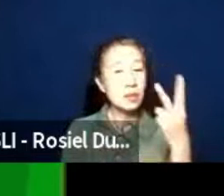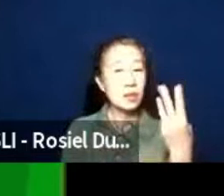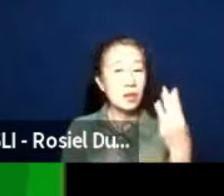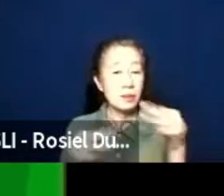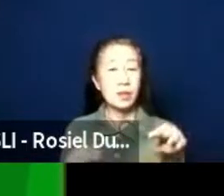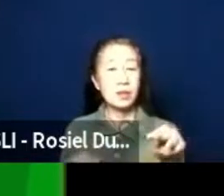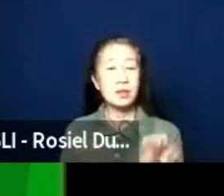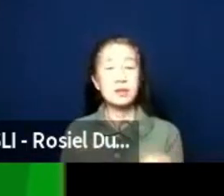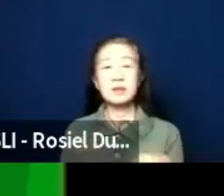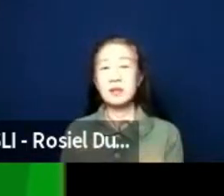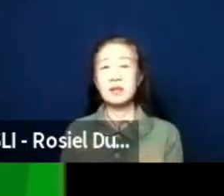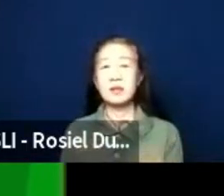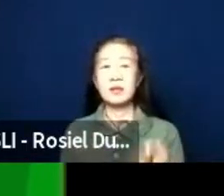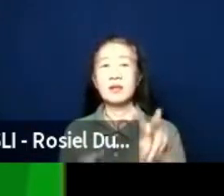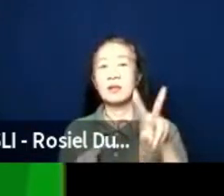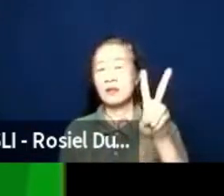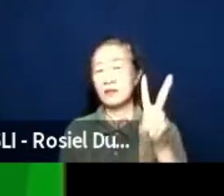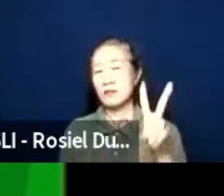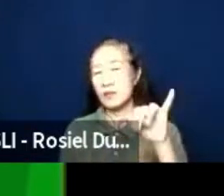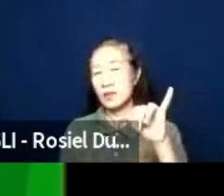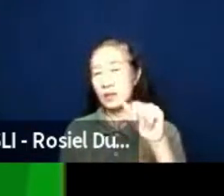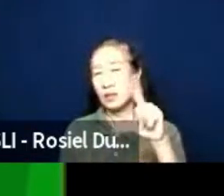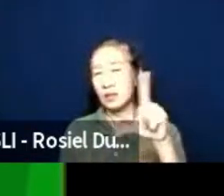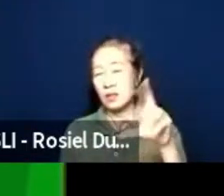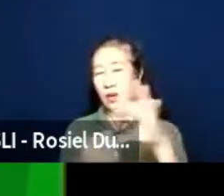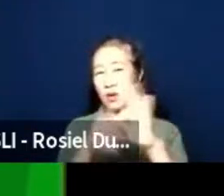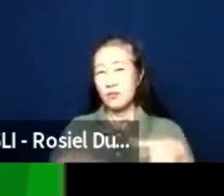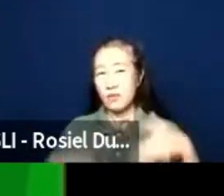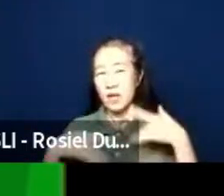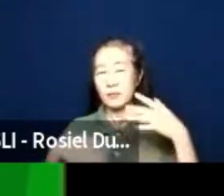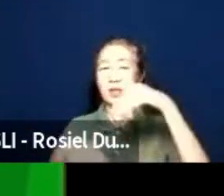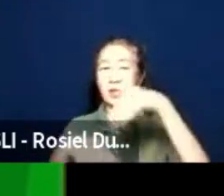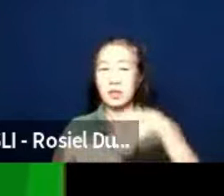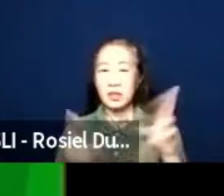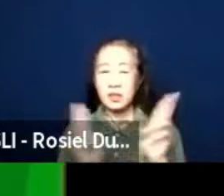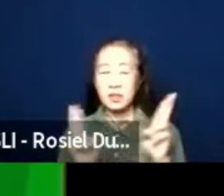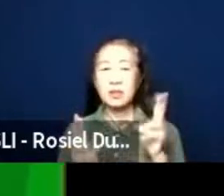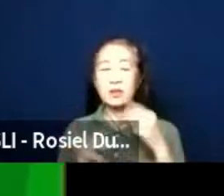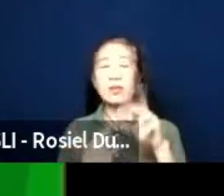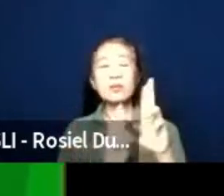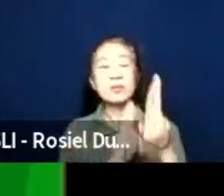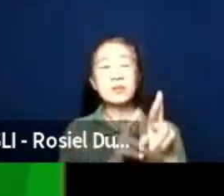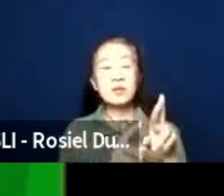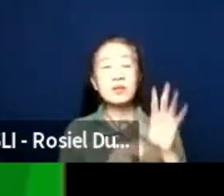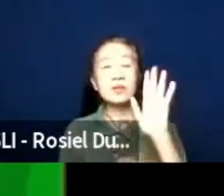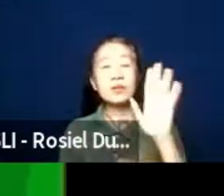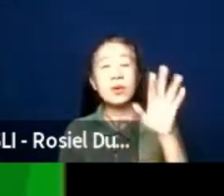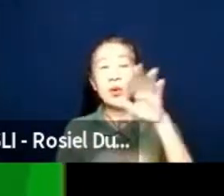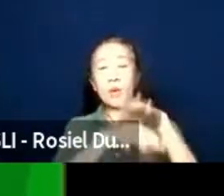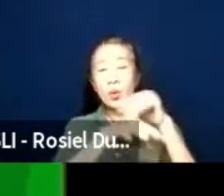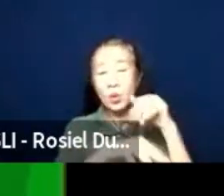find a vial of life inside a refrigerator if they respond to your call or to your